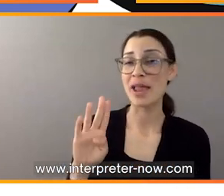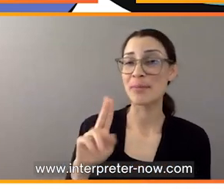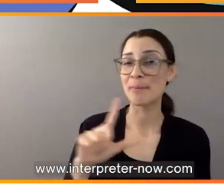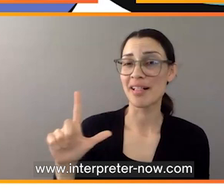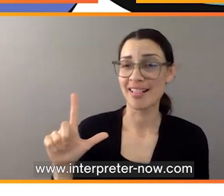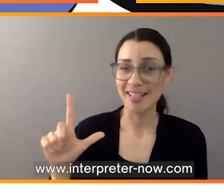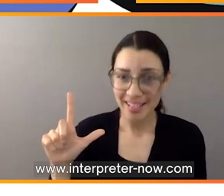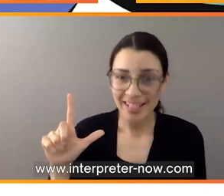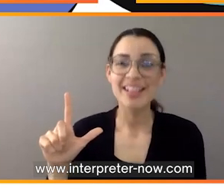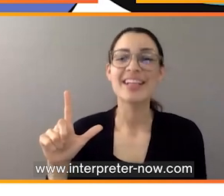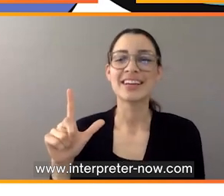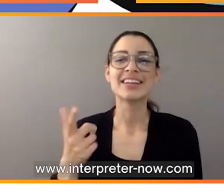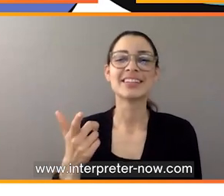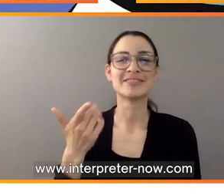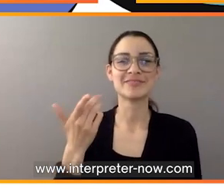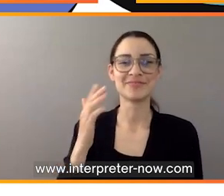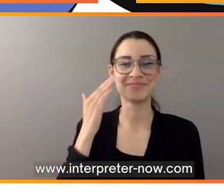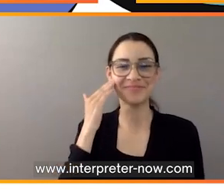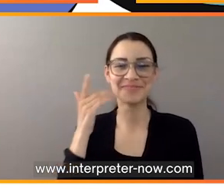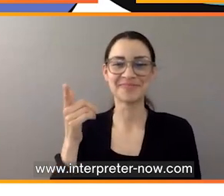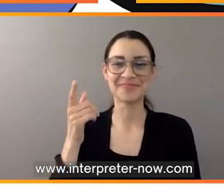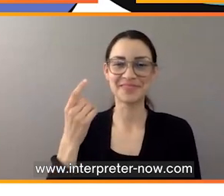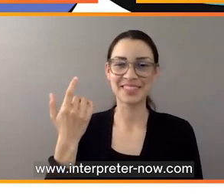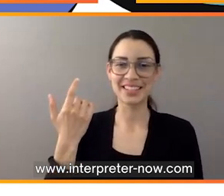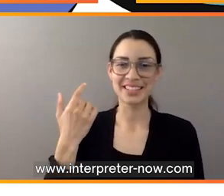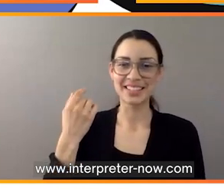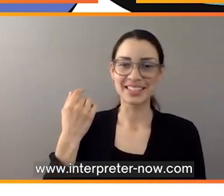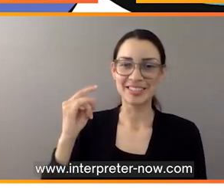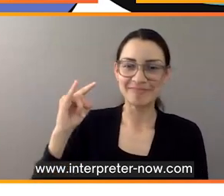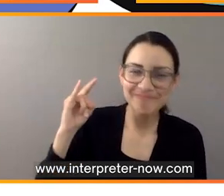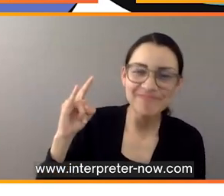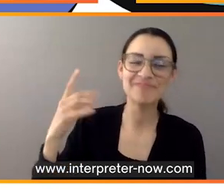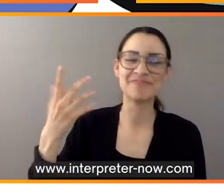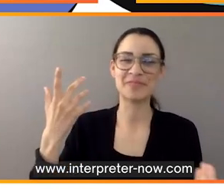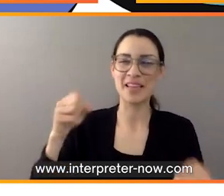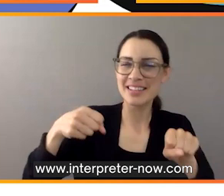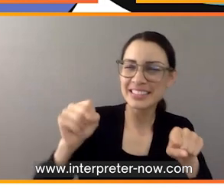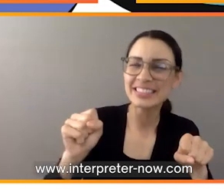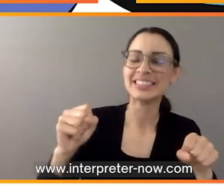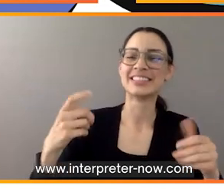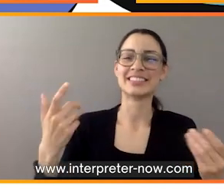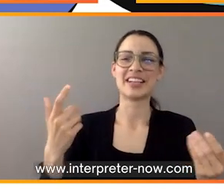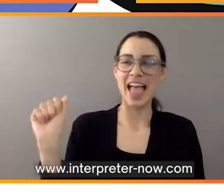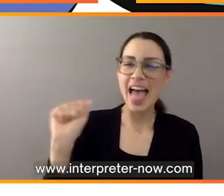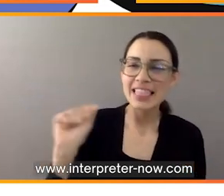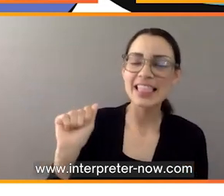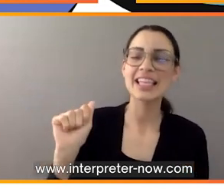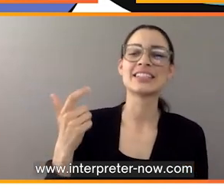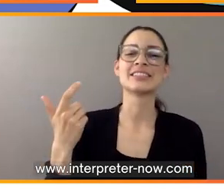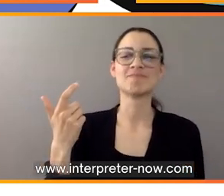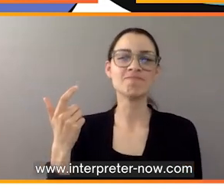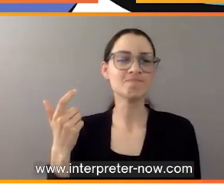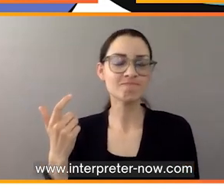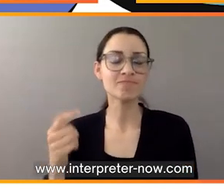brand. And all these athletes at some point became salespeople and marketing people in the organization. And